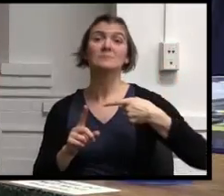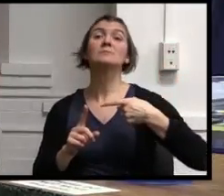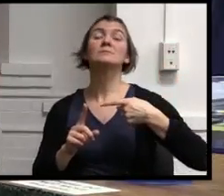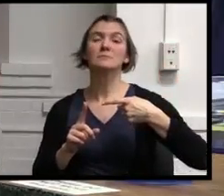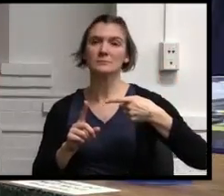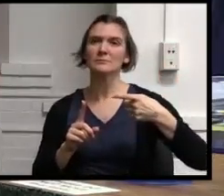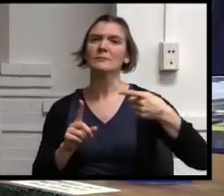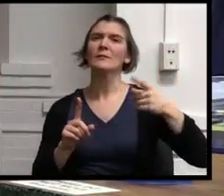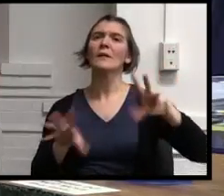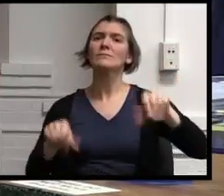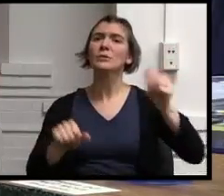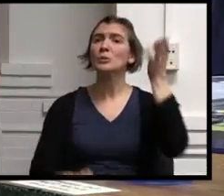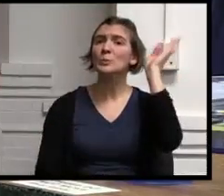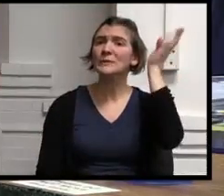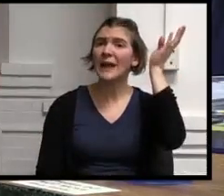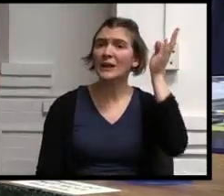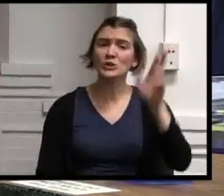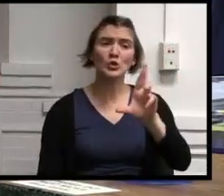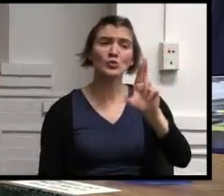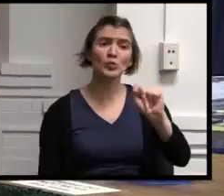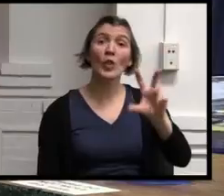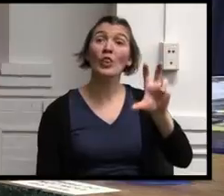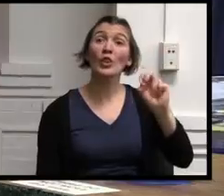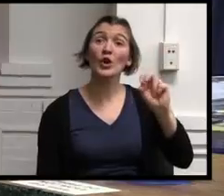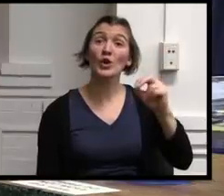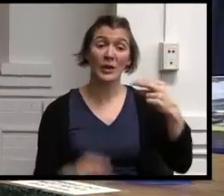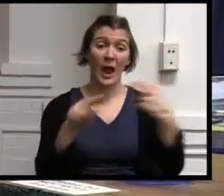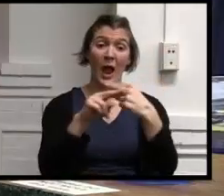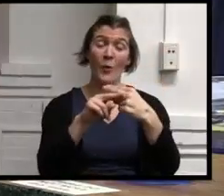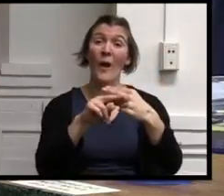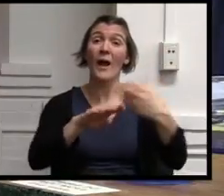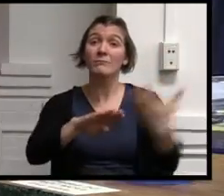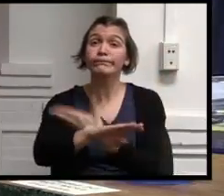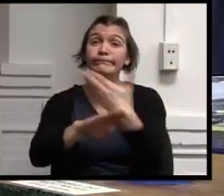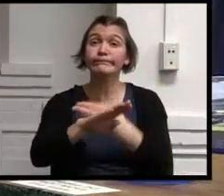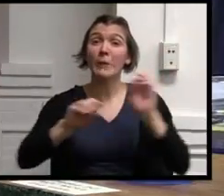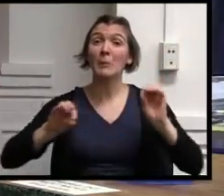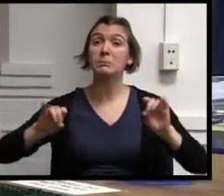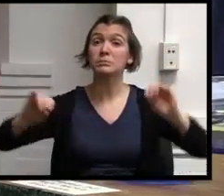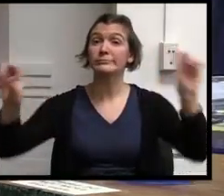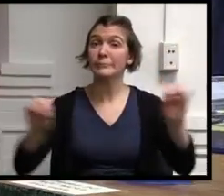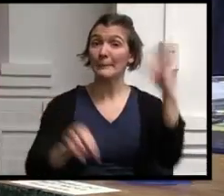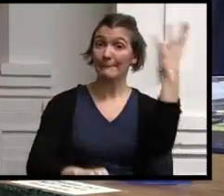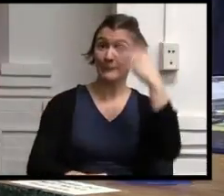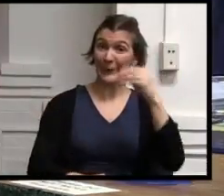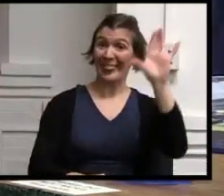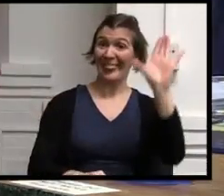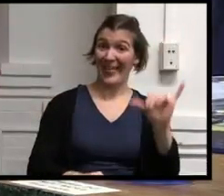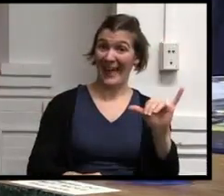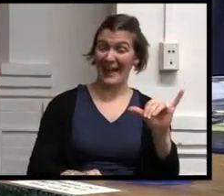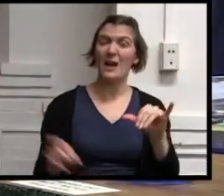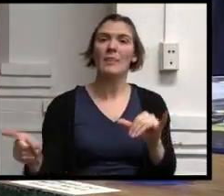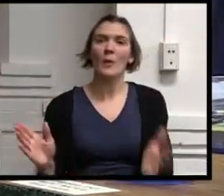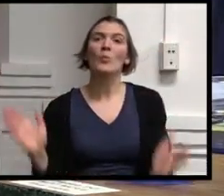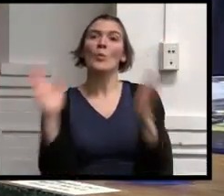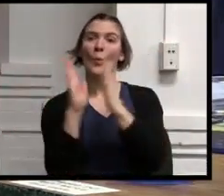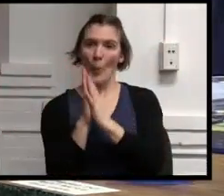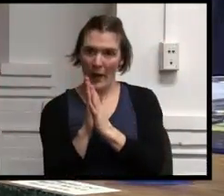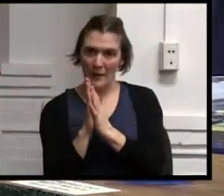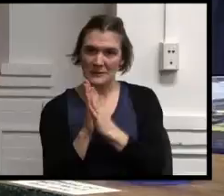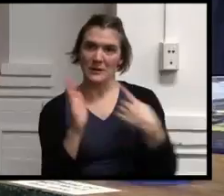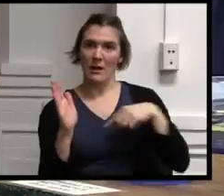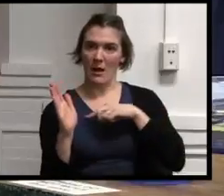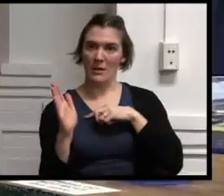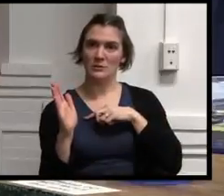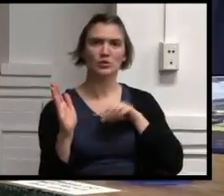the presentation of the Route 30 corridor plan. And the only action coming out of that evening